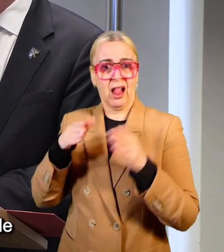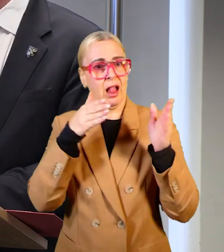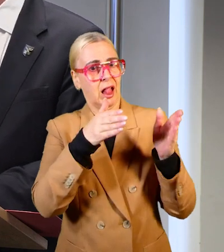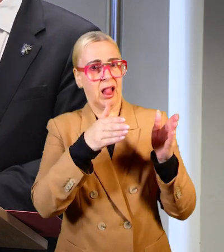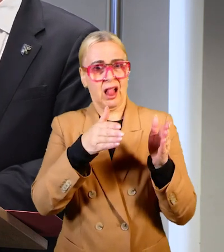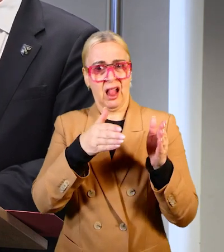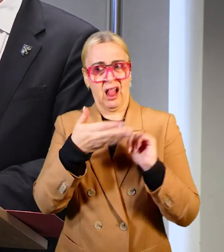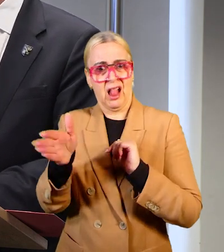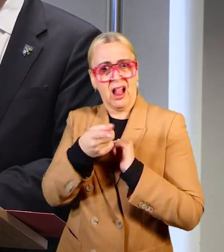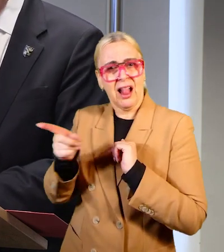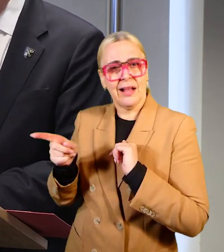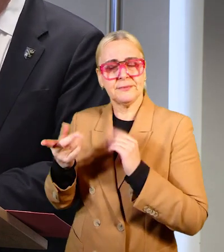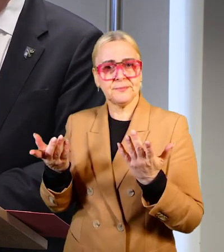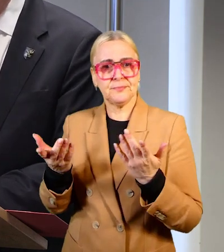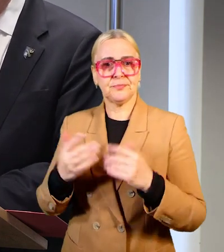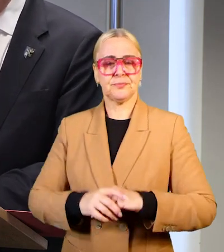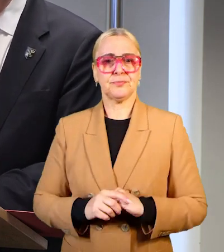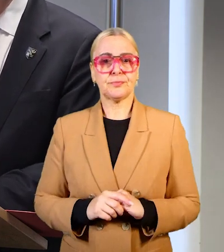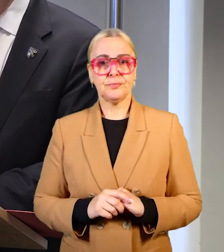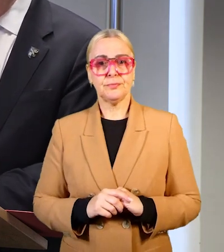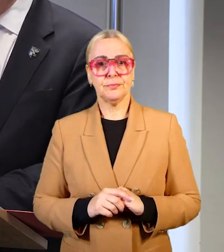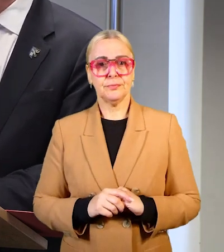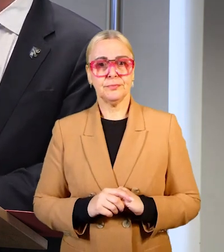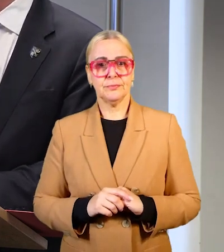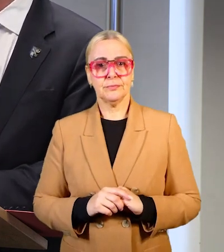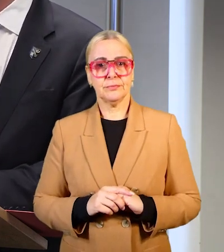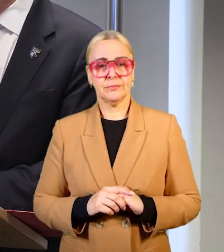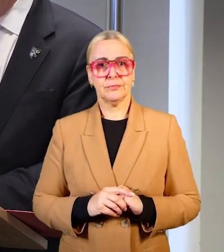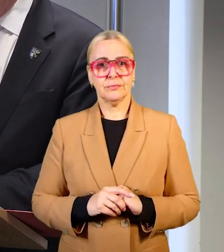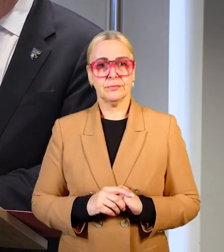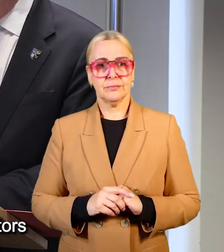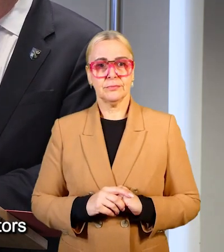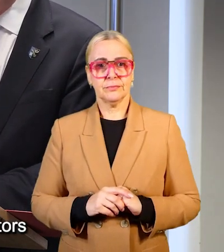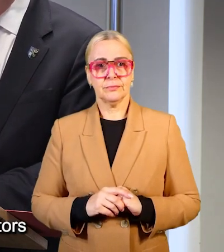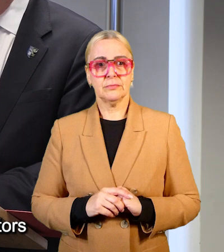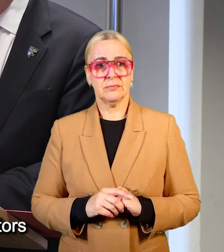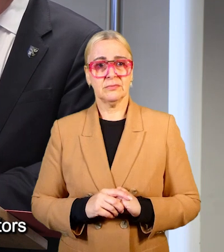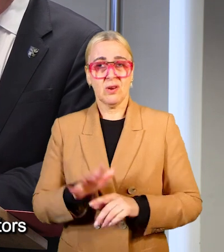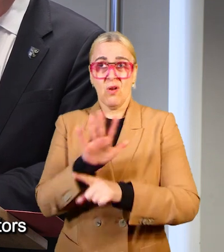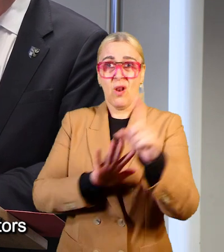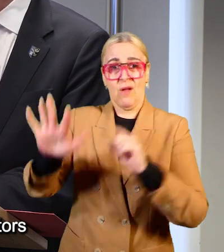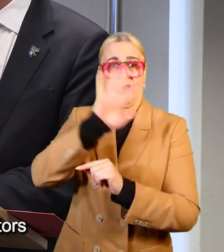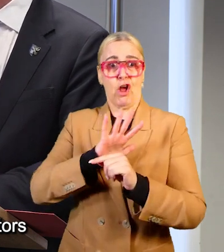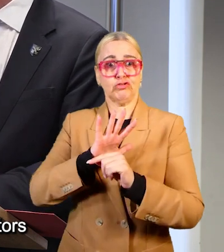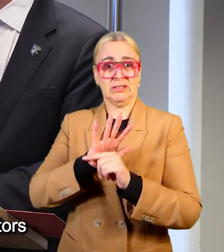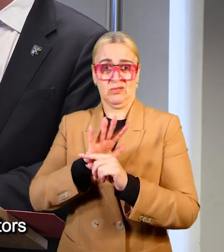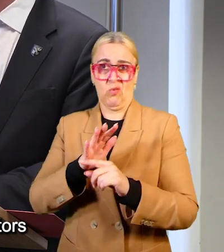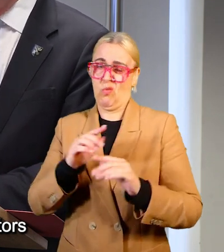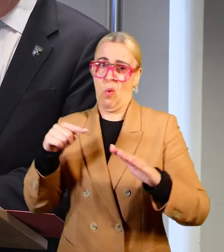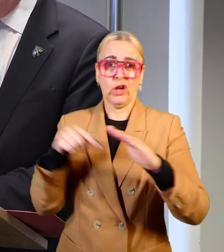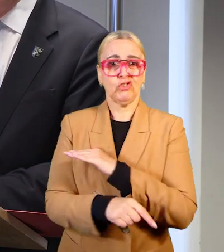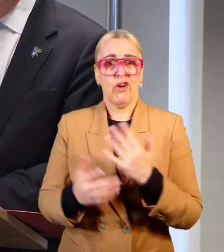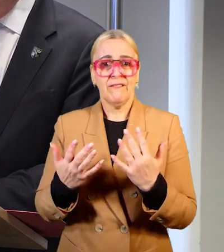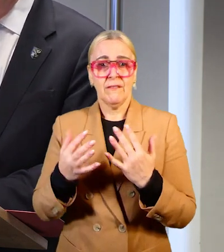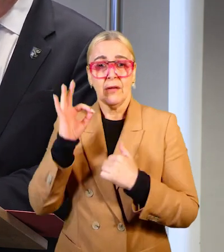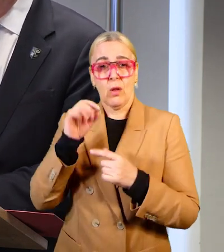understandable, and indeed noble in its aims, solely focusing on one metric unfortunately ignores many other factors